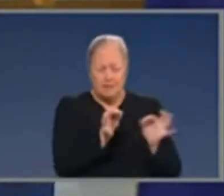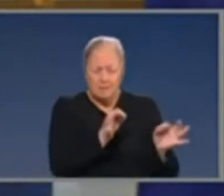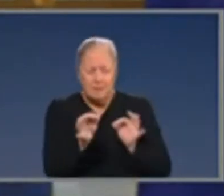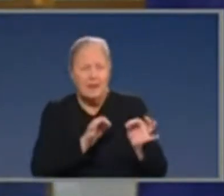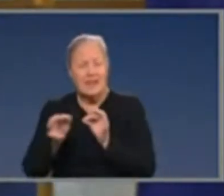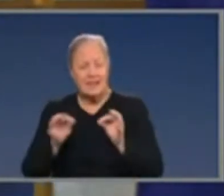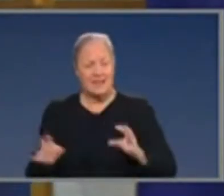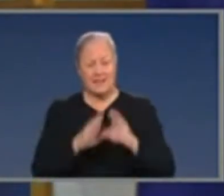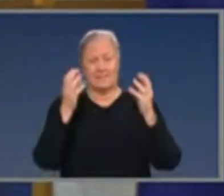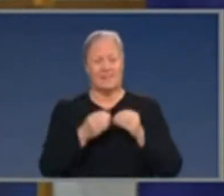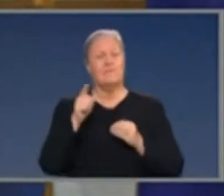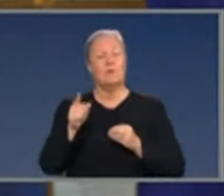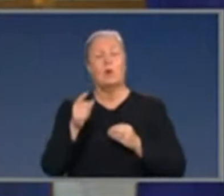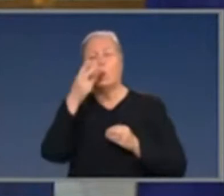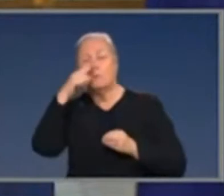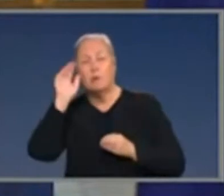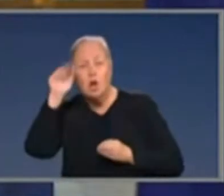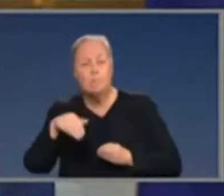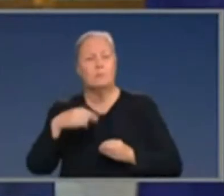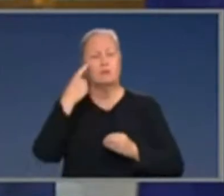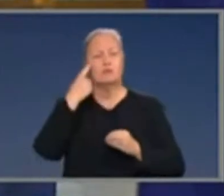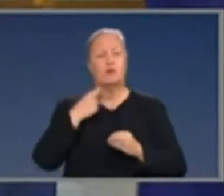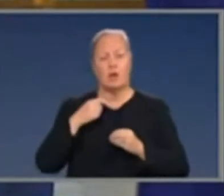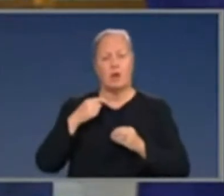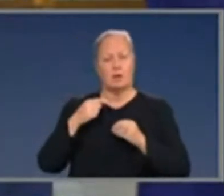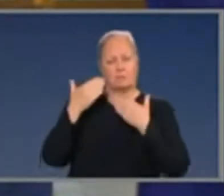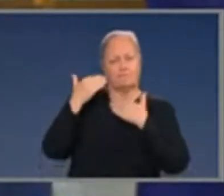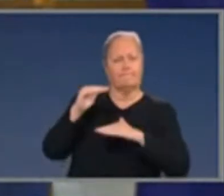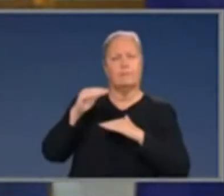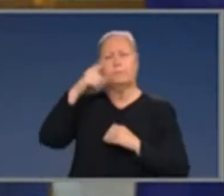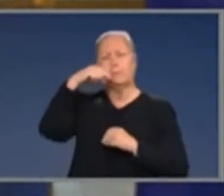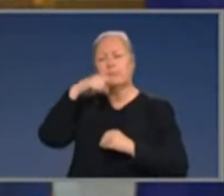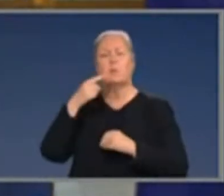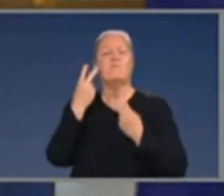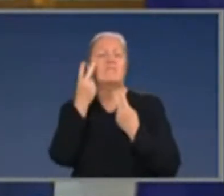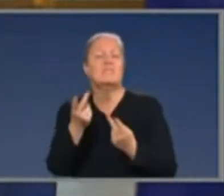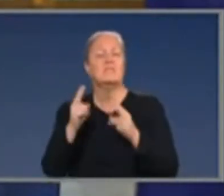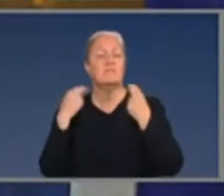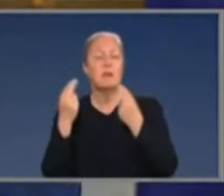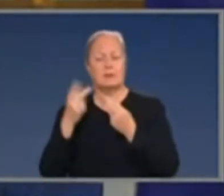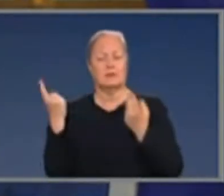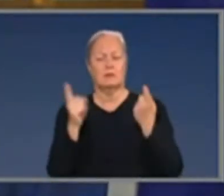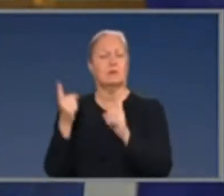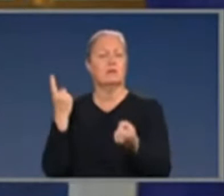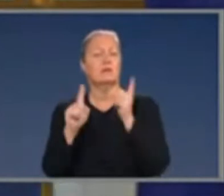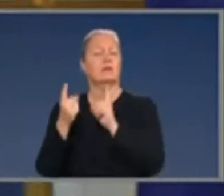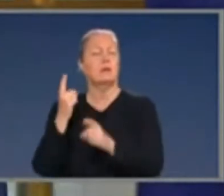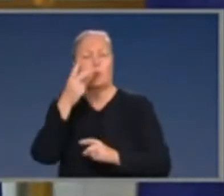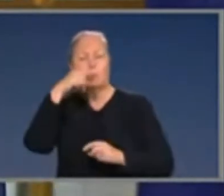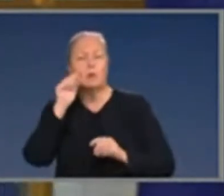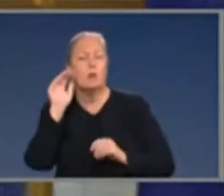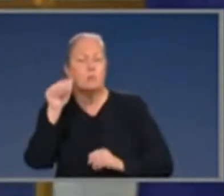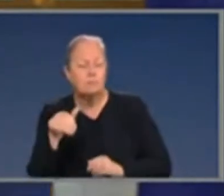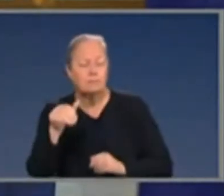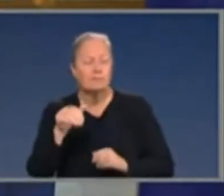has created, the restriction of visitors, the staff screening, all of those cannot protect against what the